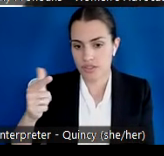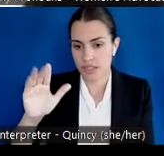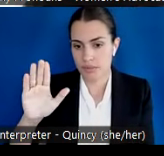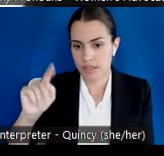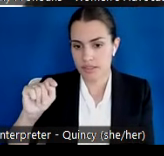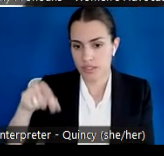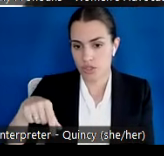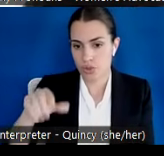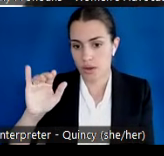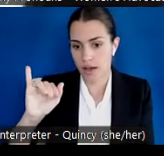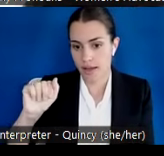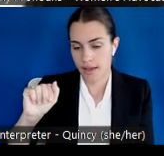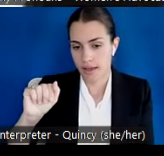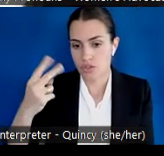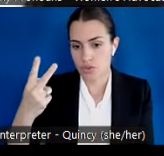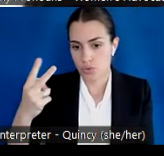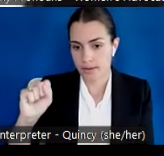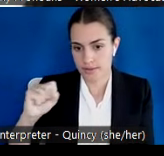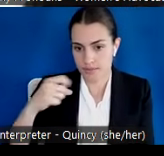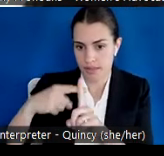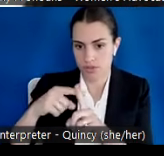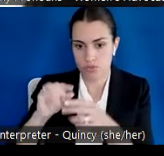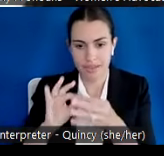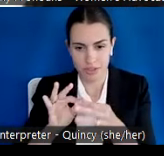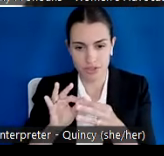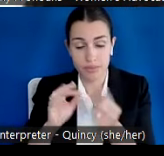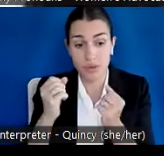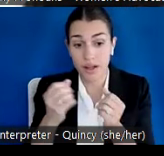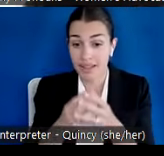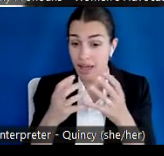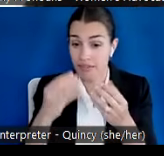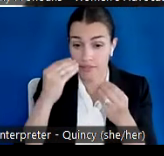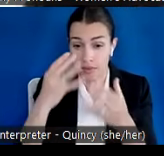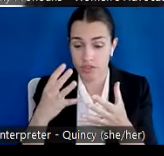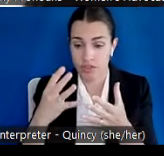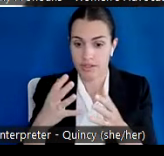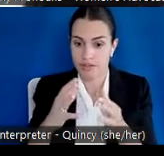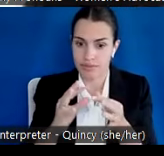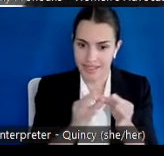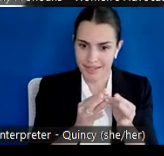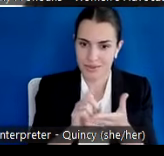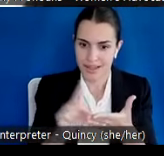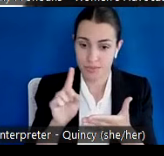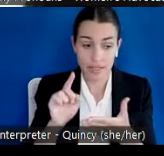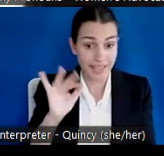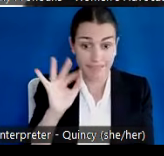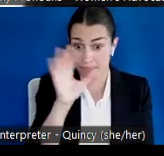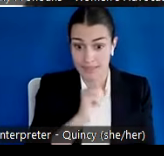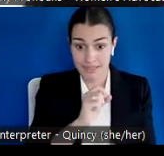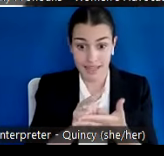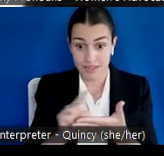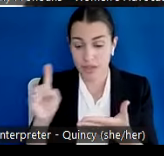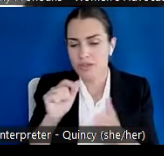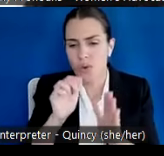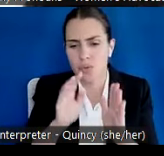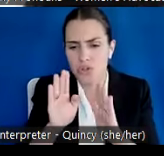LGBTQIA2S+ relationships. So a lot of this information today will be building off of that, but no worries if you weren't able to attend that webinar